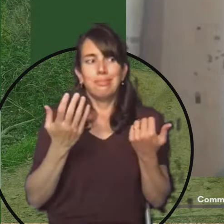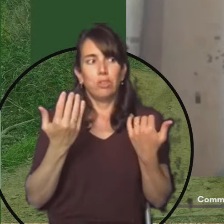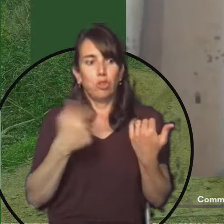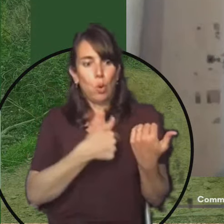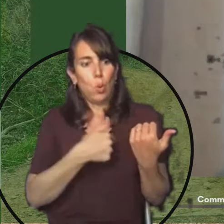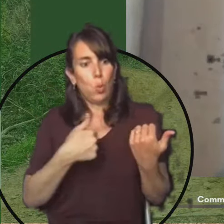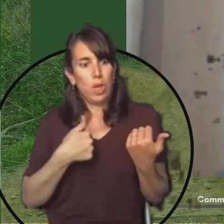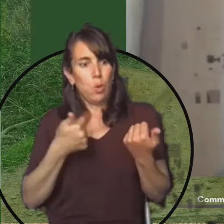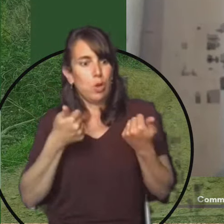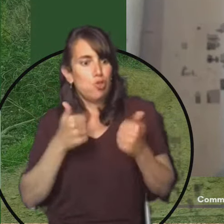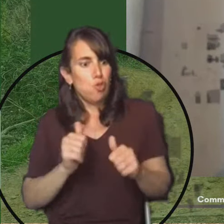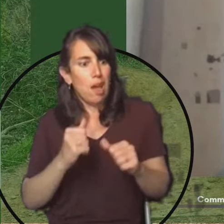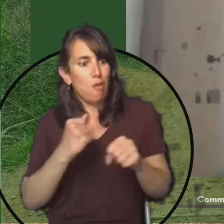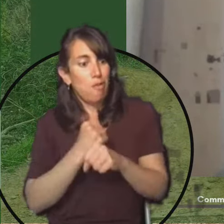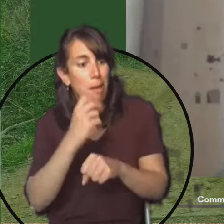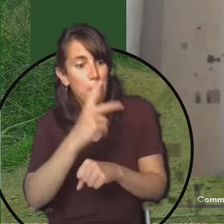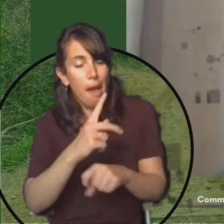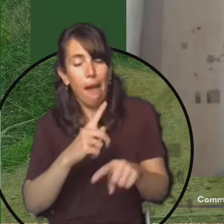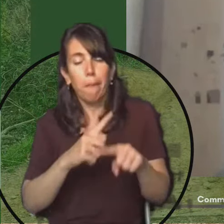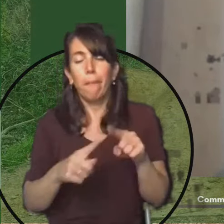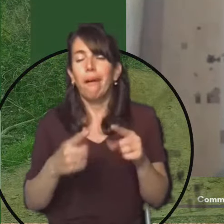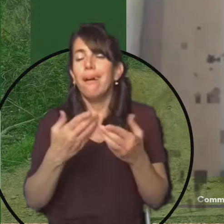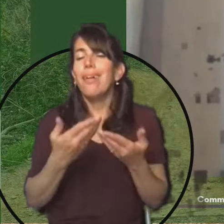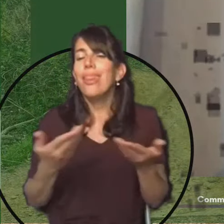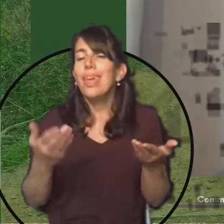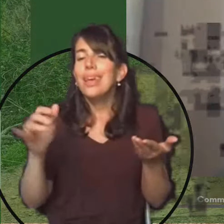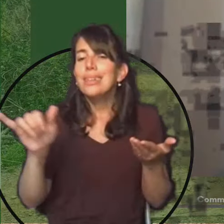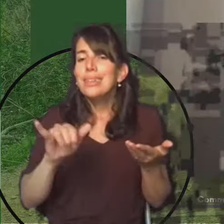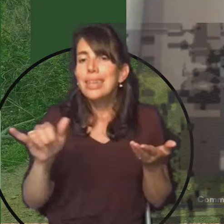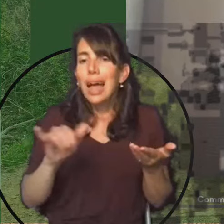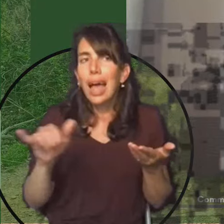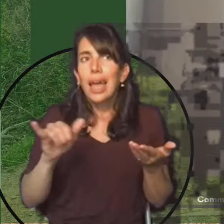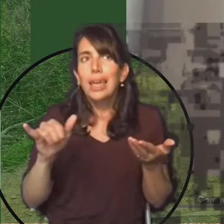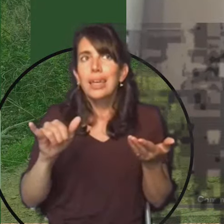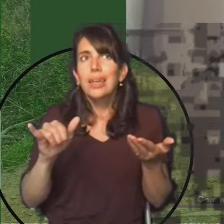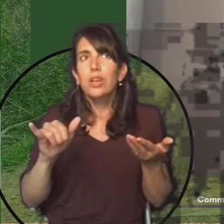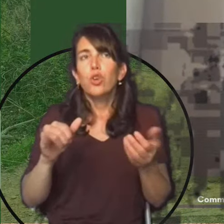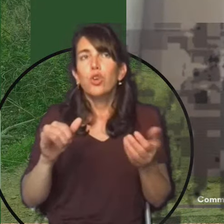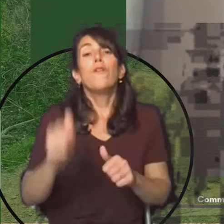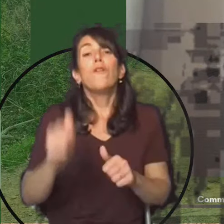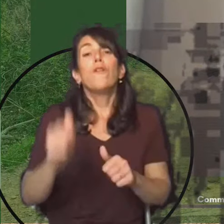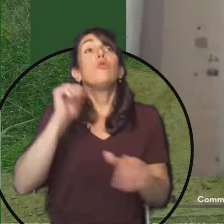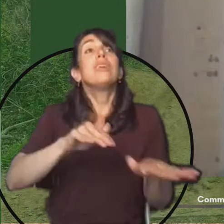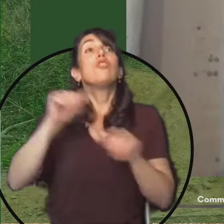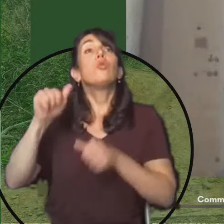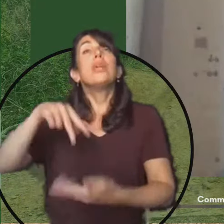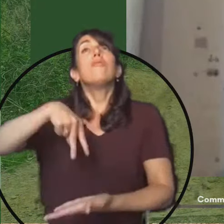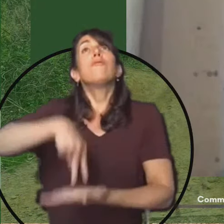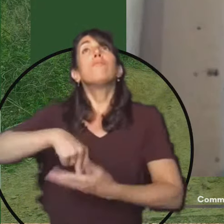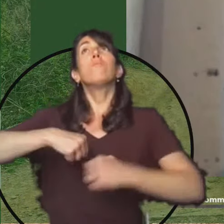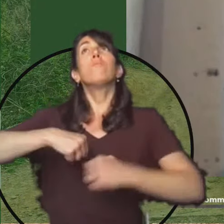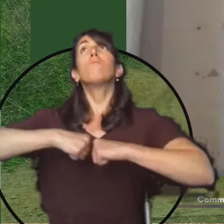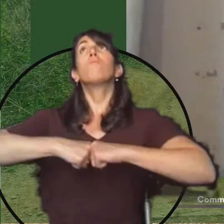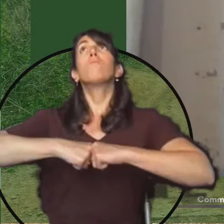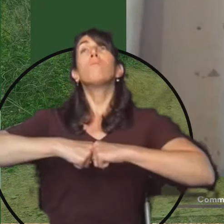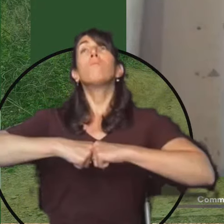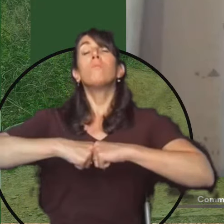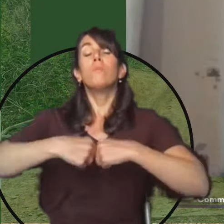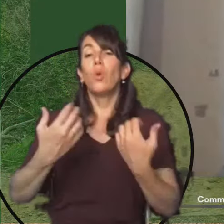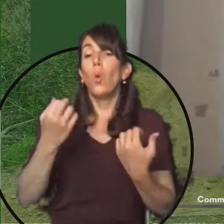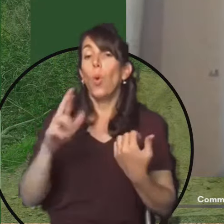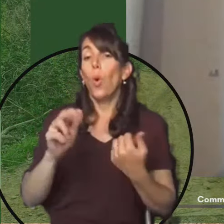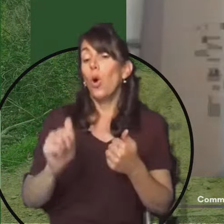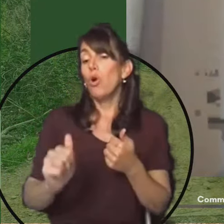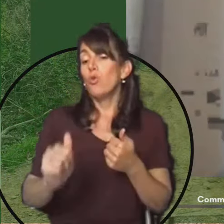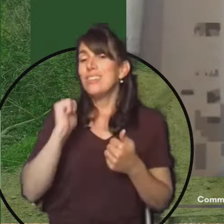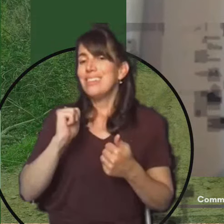against, right? So things like disorderly conduct or resisting arrest or obstruction of governmental administration. Things that,